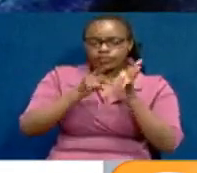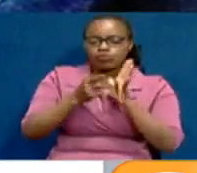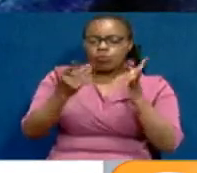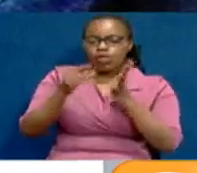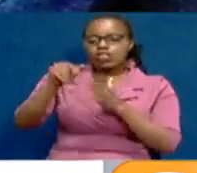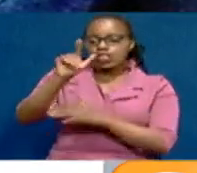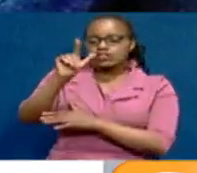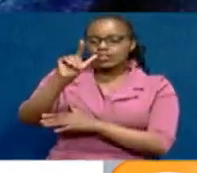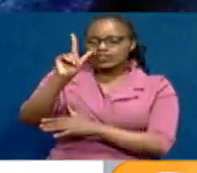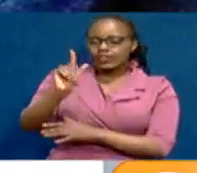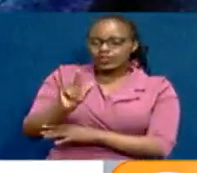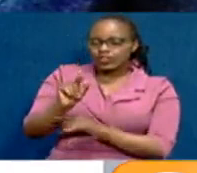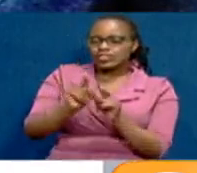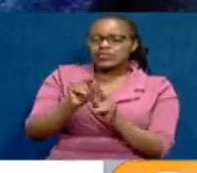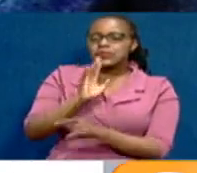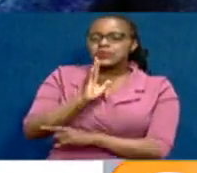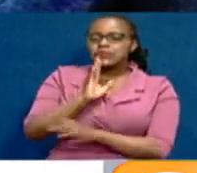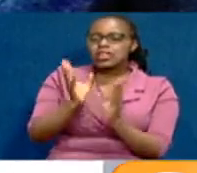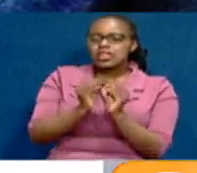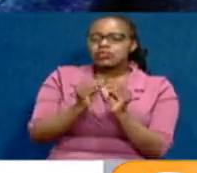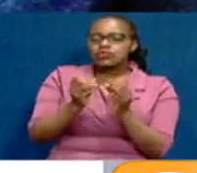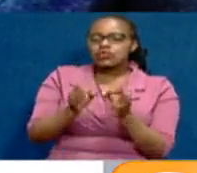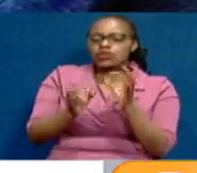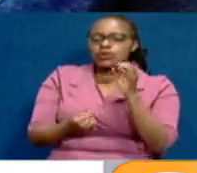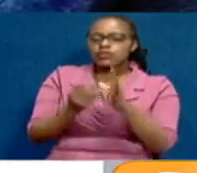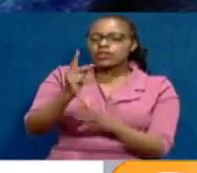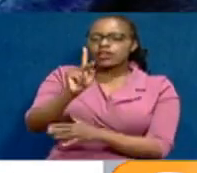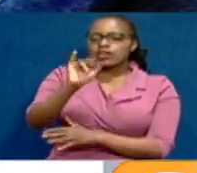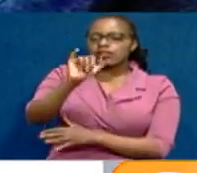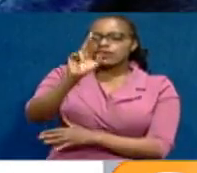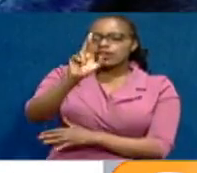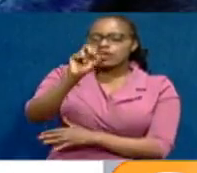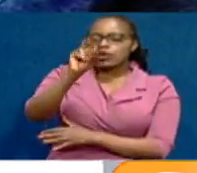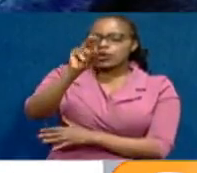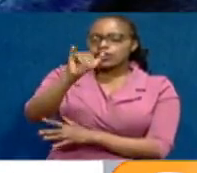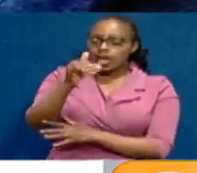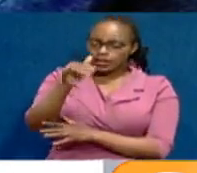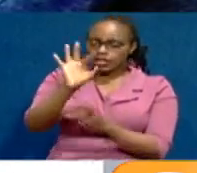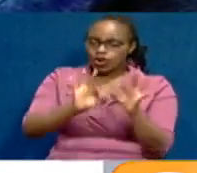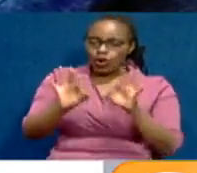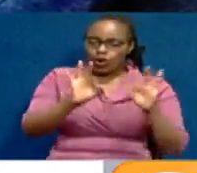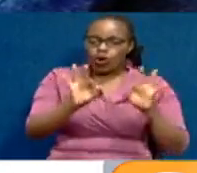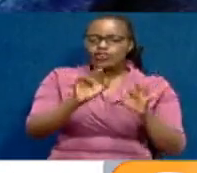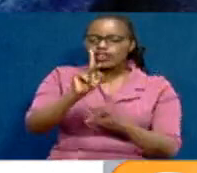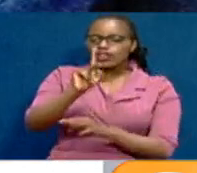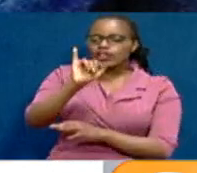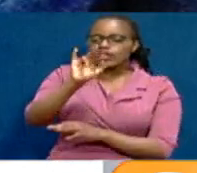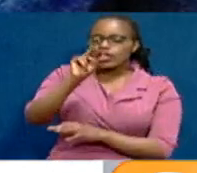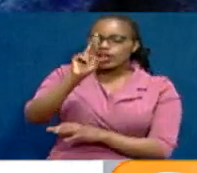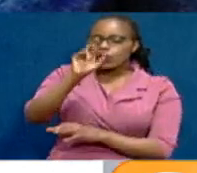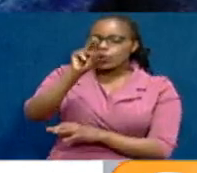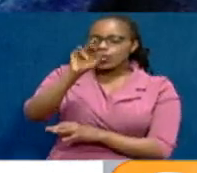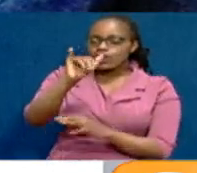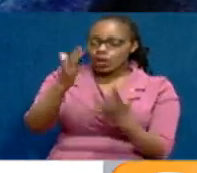region. The sentiments came during an event to officially launch Kironya MultiPurpose Hall at Kironya Primary School in Buri